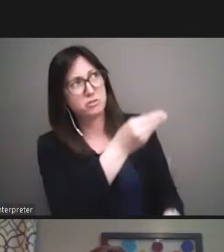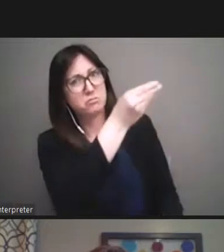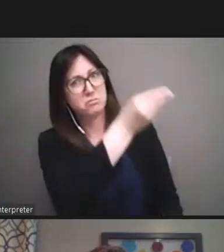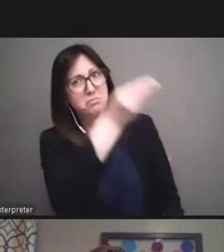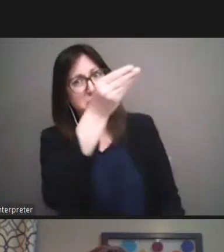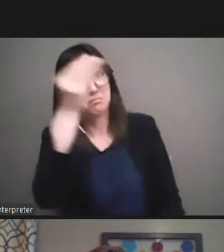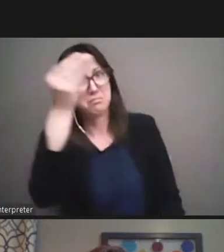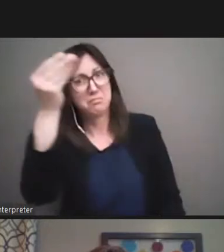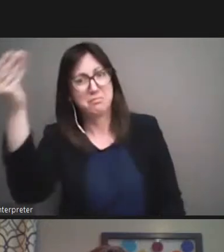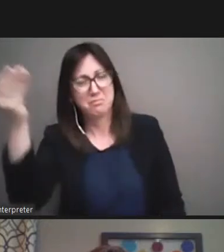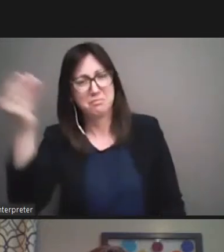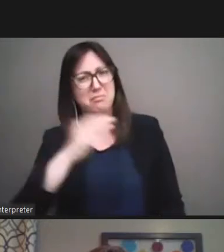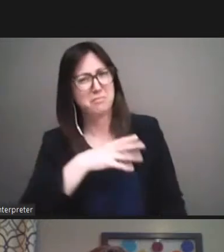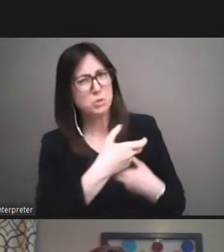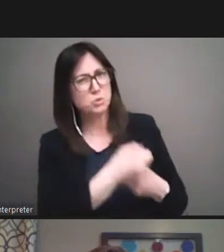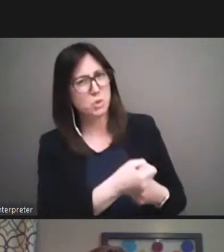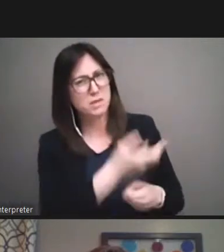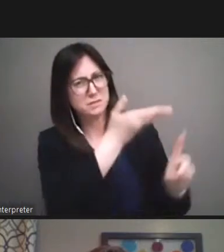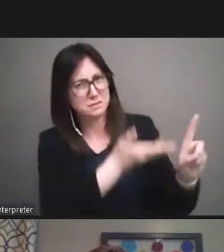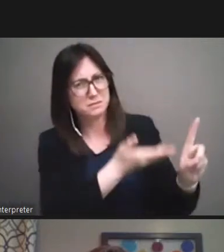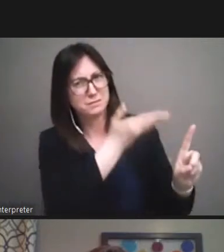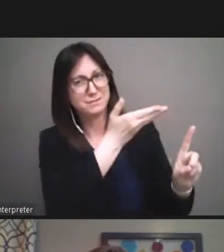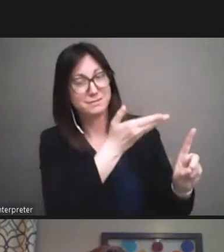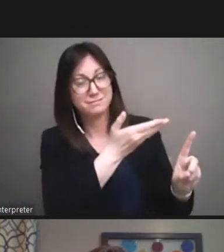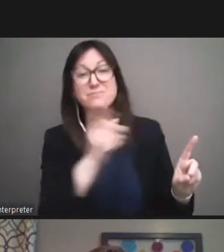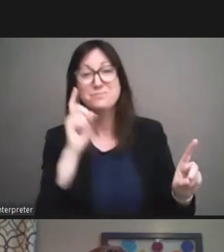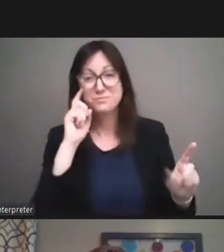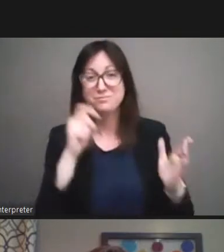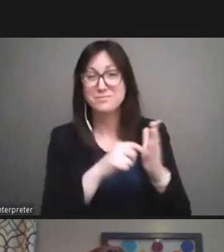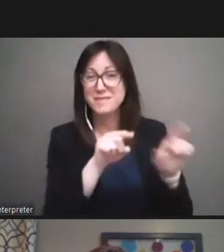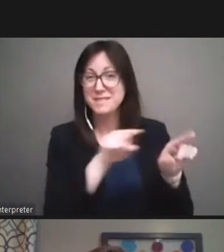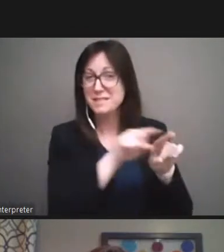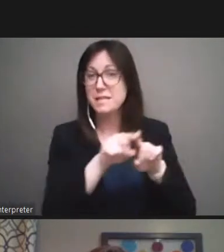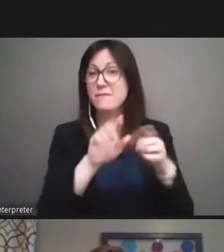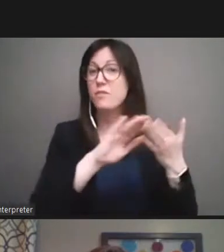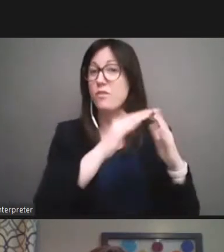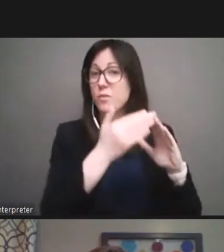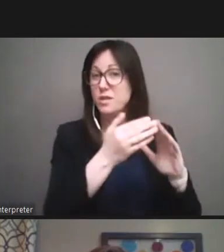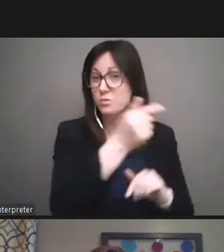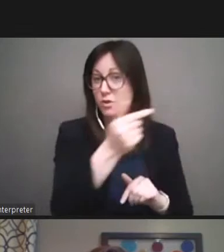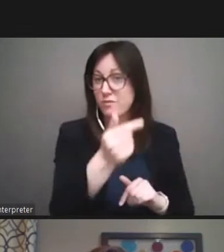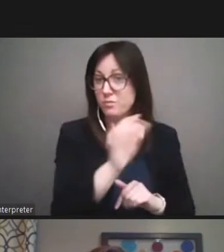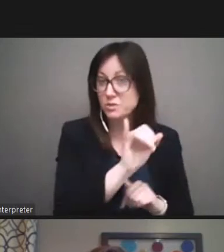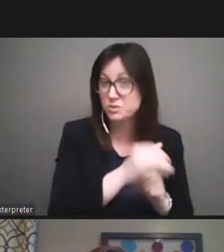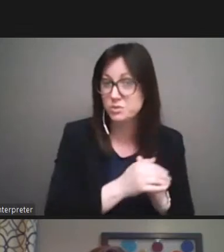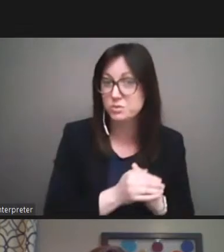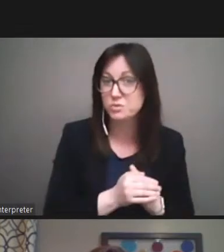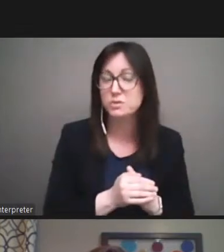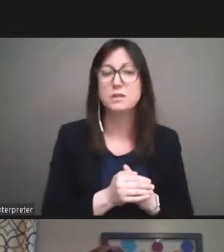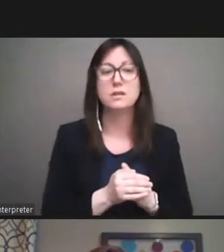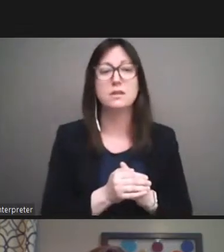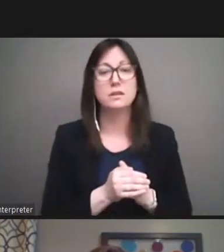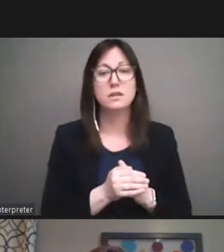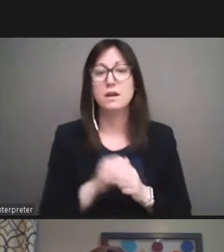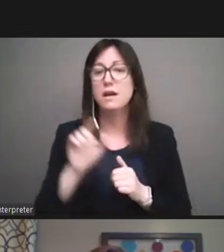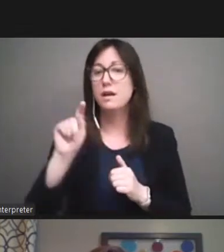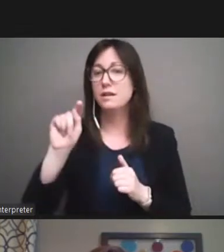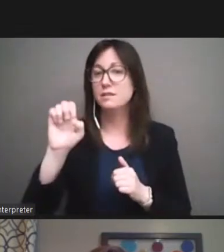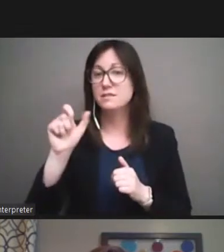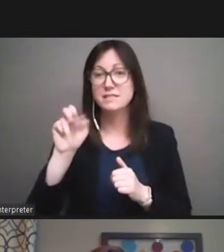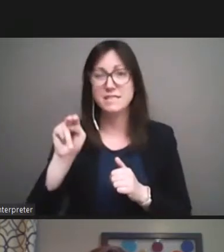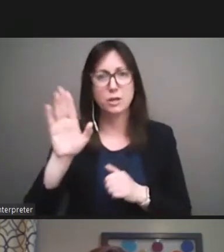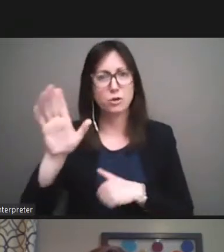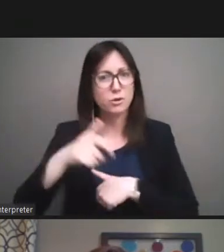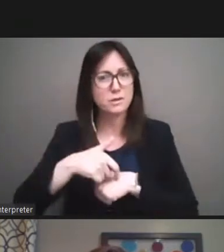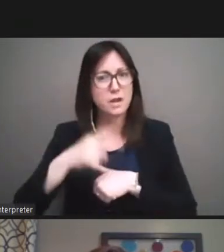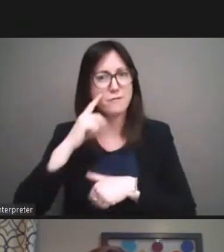And I see that in municipal politics too. And I see that those possibilities in terms of Tegan,